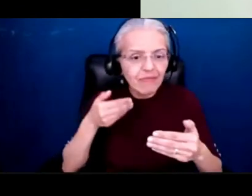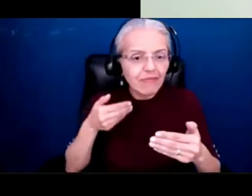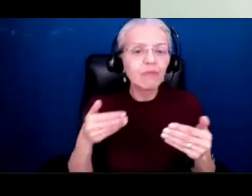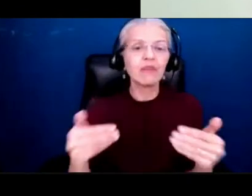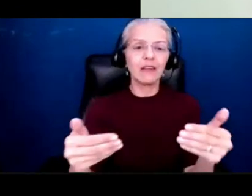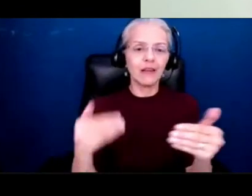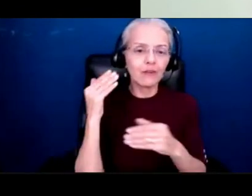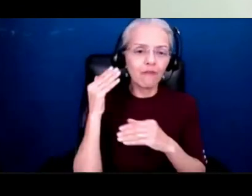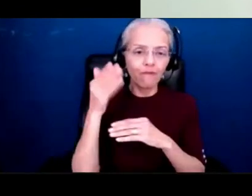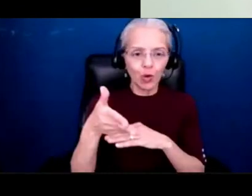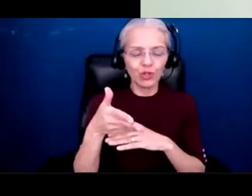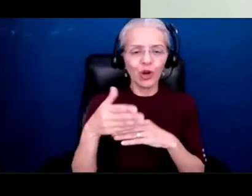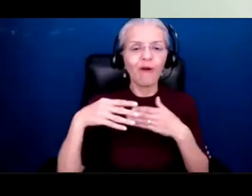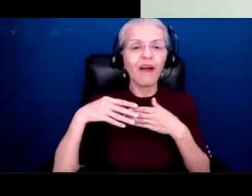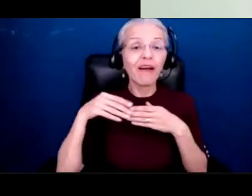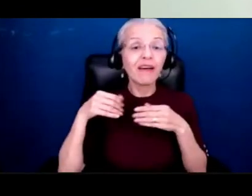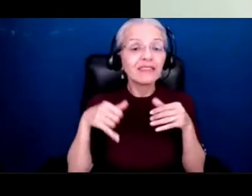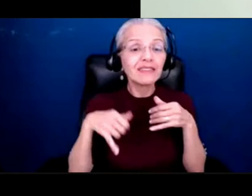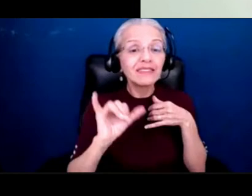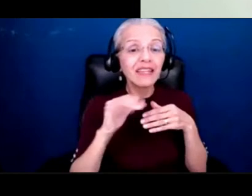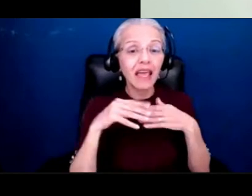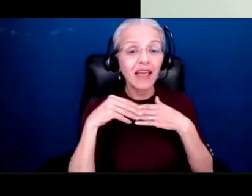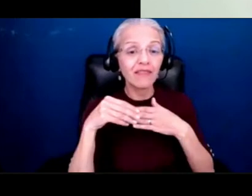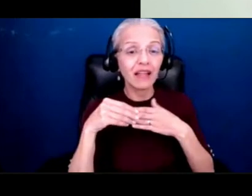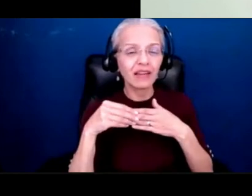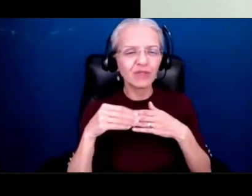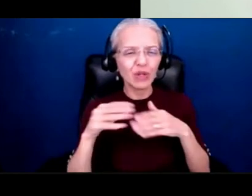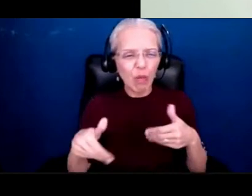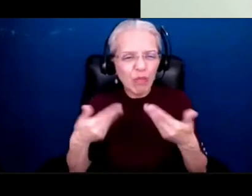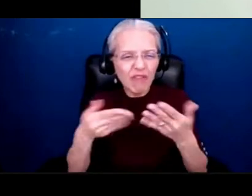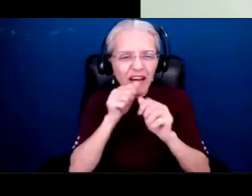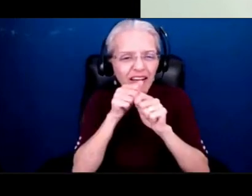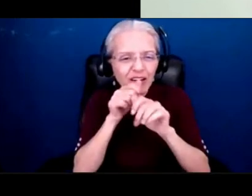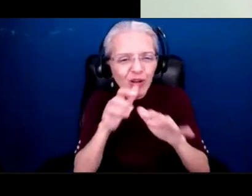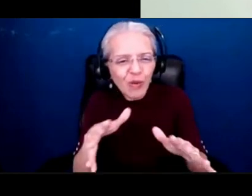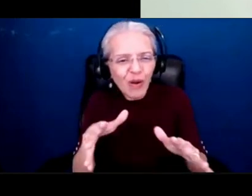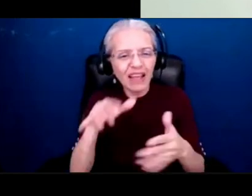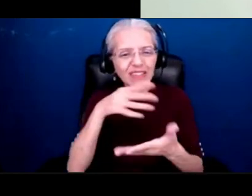It's being flexible, giving each other grace,